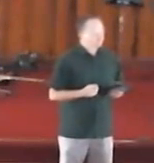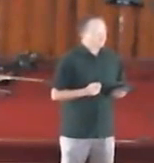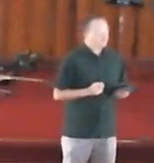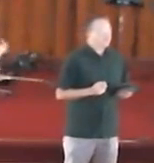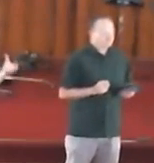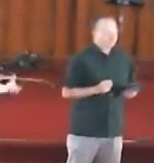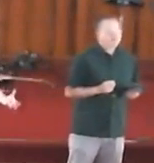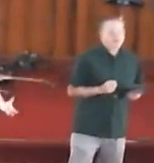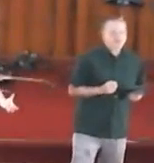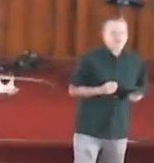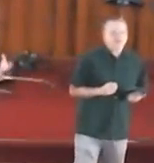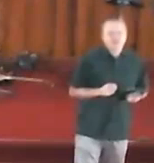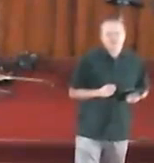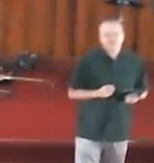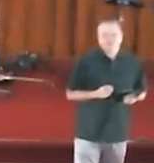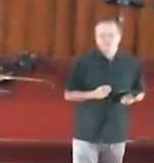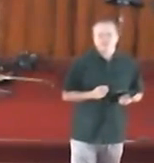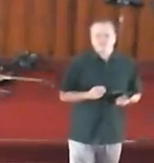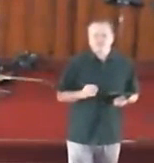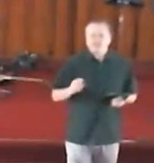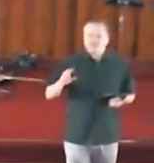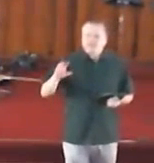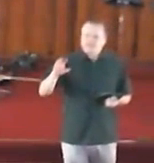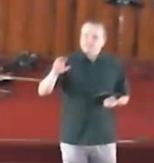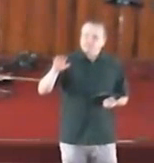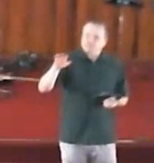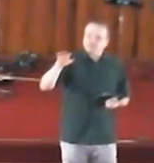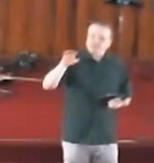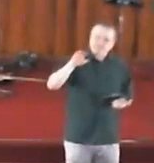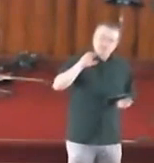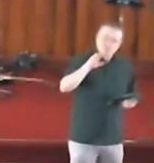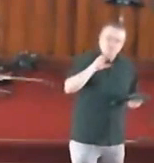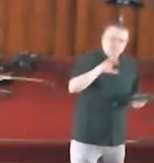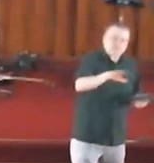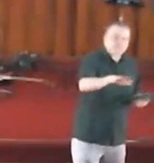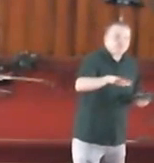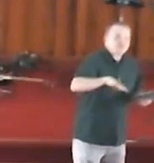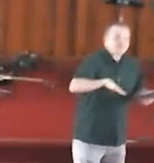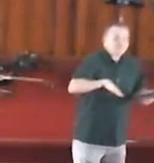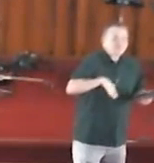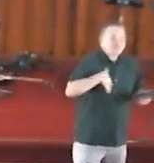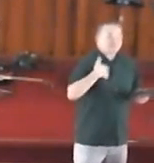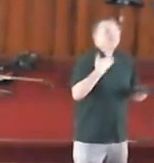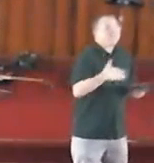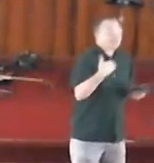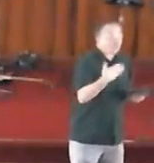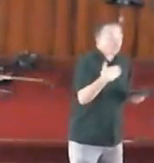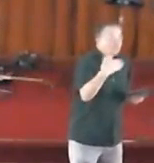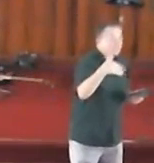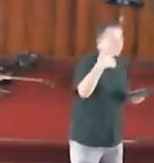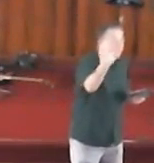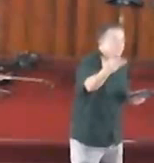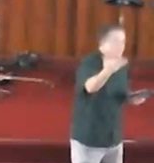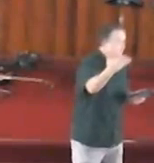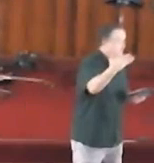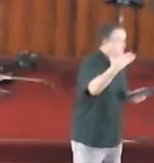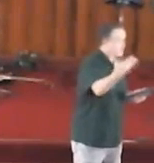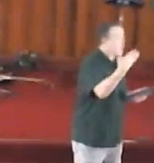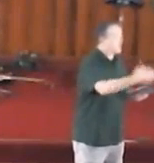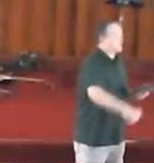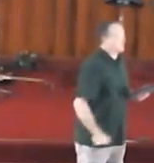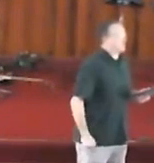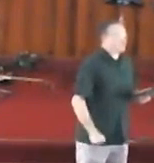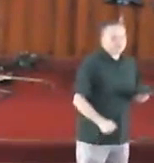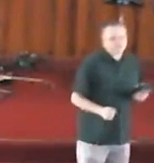your heart from a heart of stone to a heart of flesh. Y para que ustedes deseen obedecer